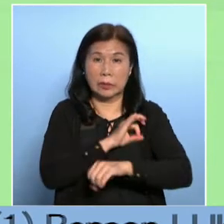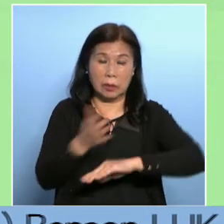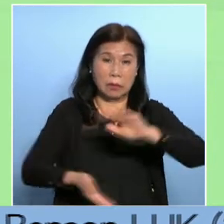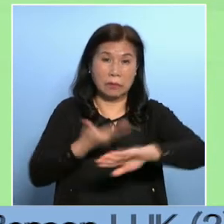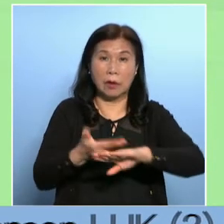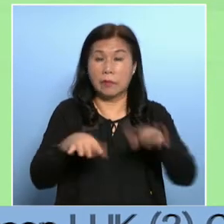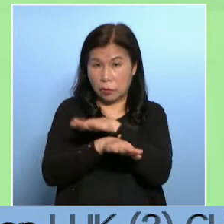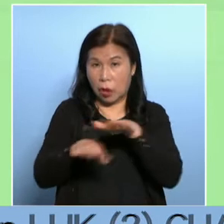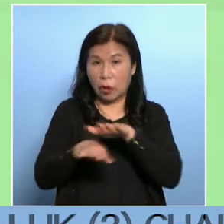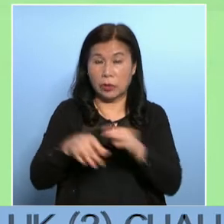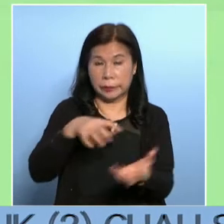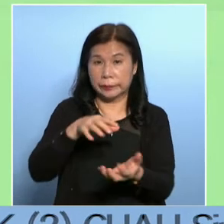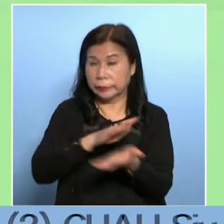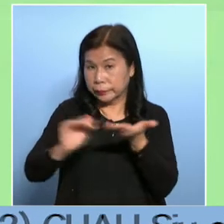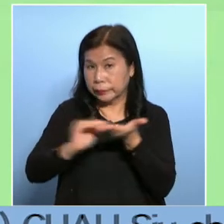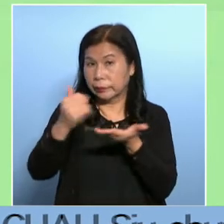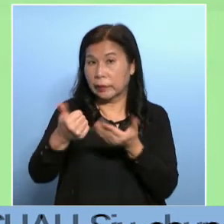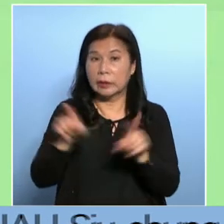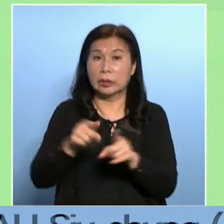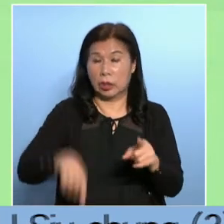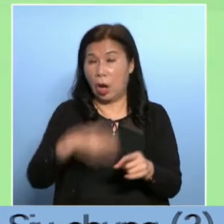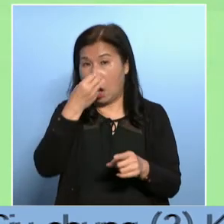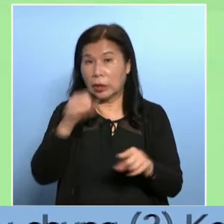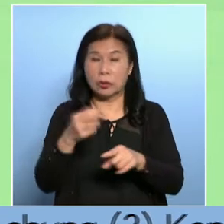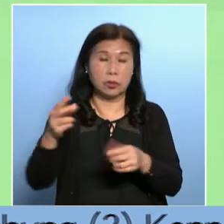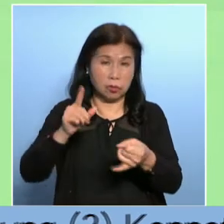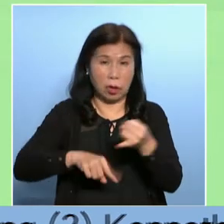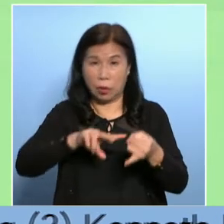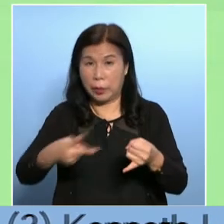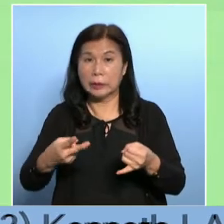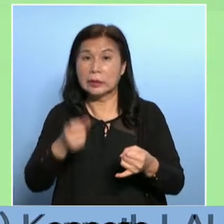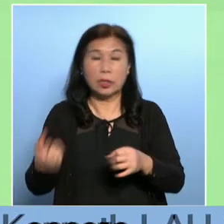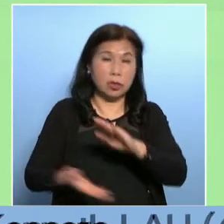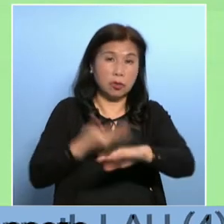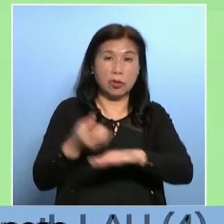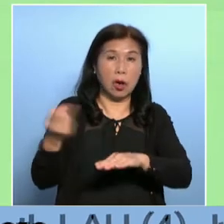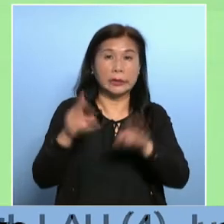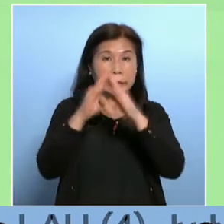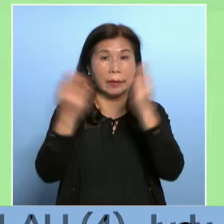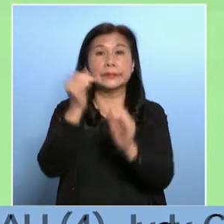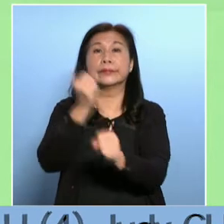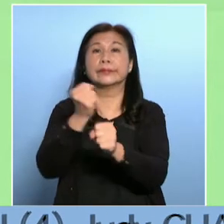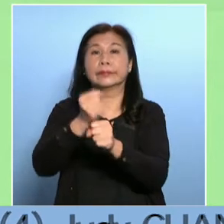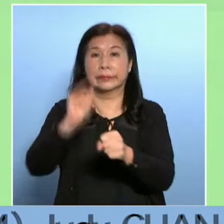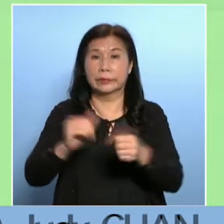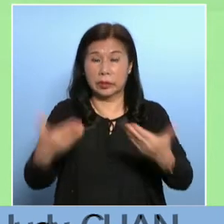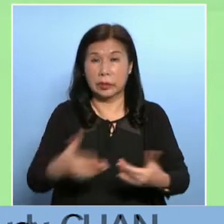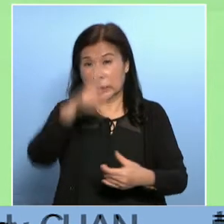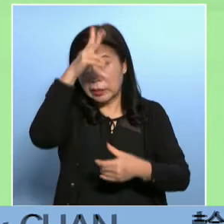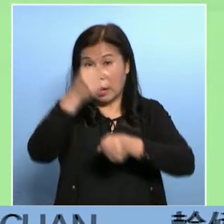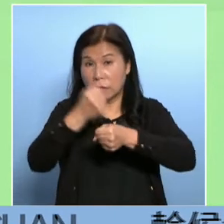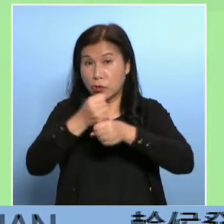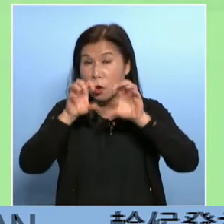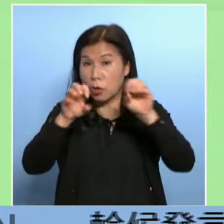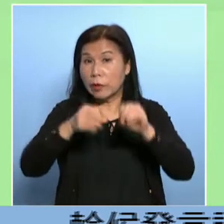two system, and society is back to peace and order, we need to restart. And